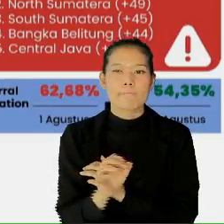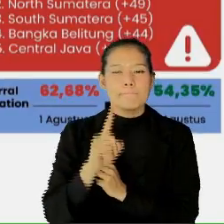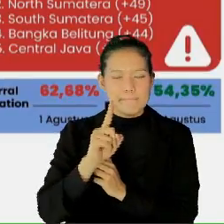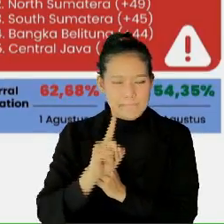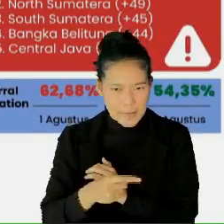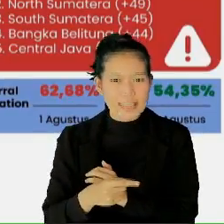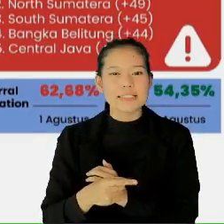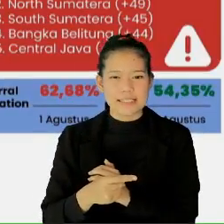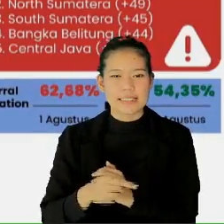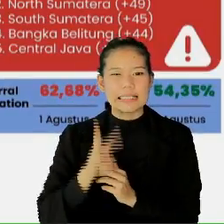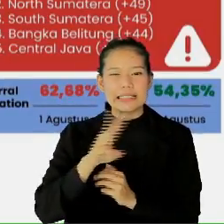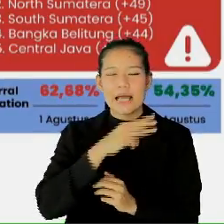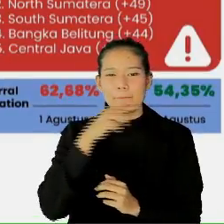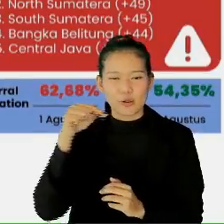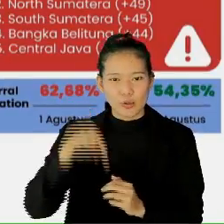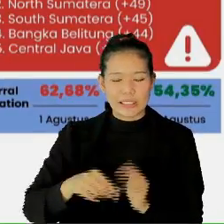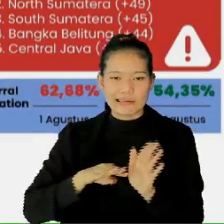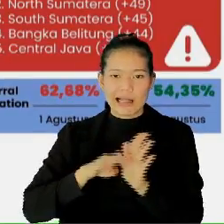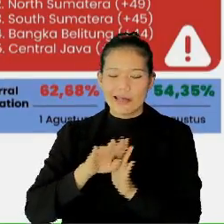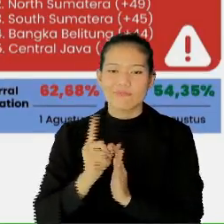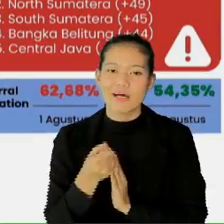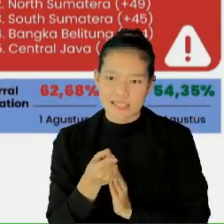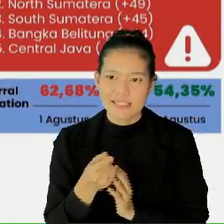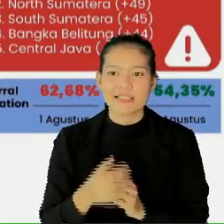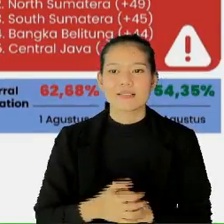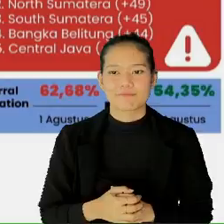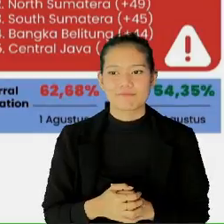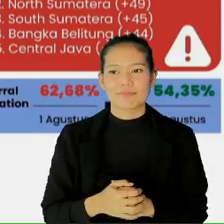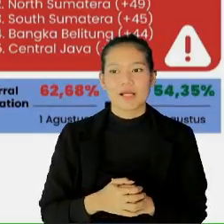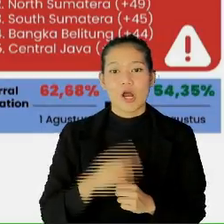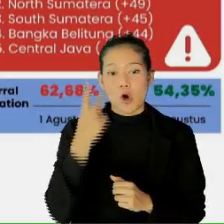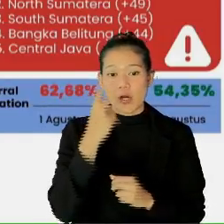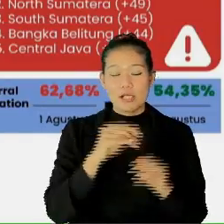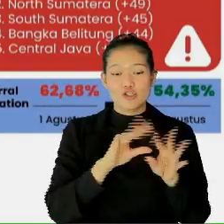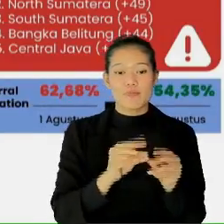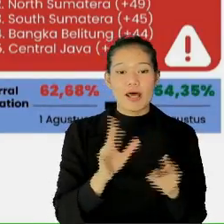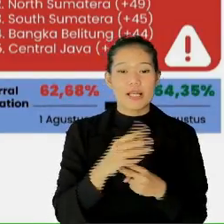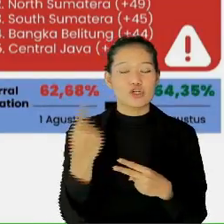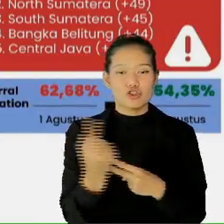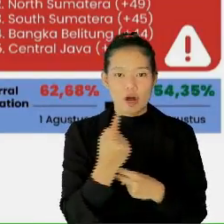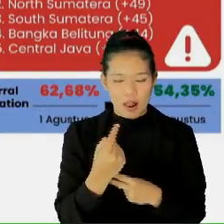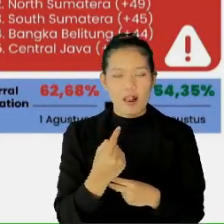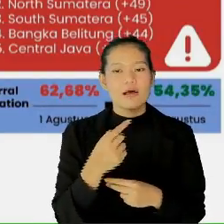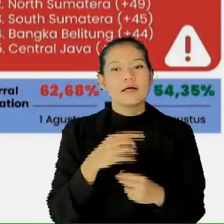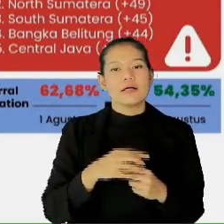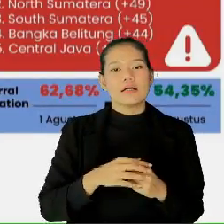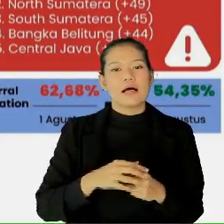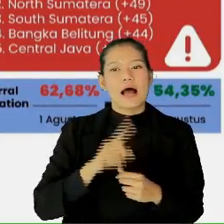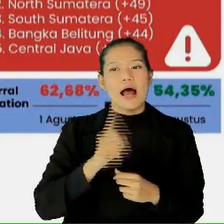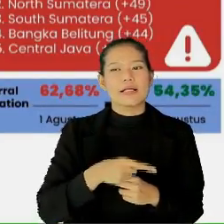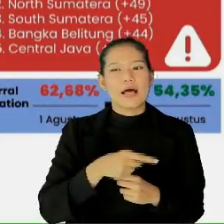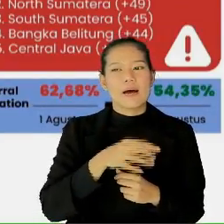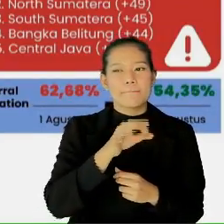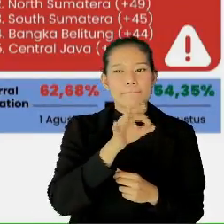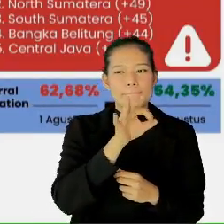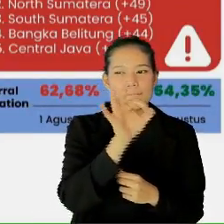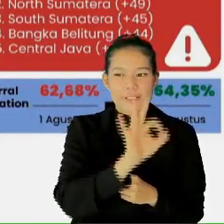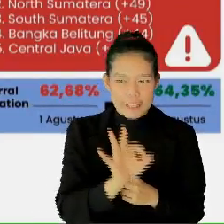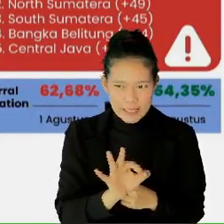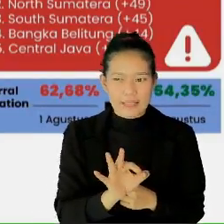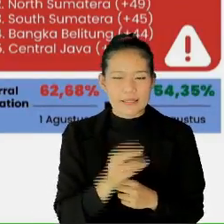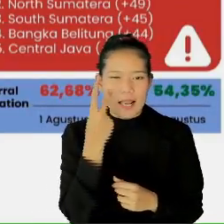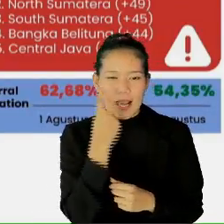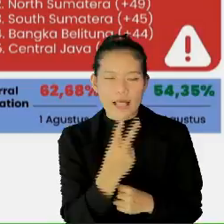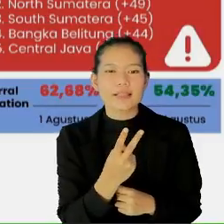in the last 3 weeks. Deaths at the national level need to be seen in percentages to prevent